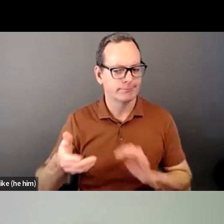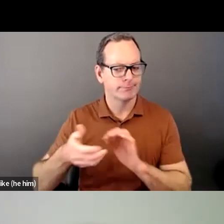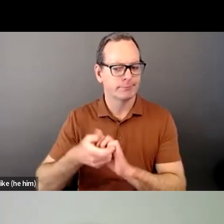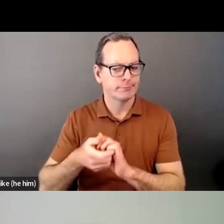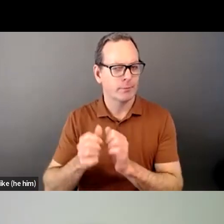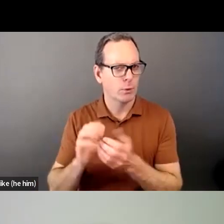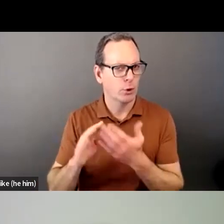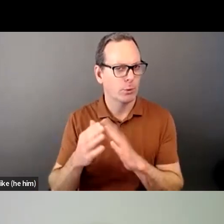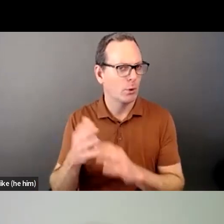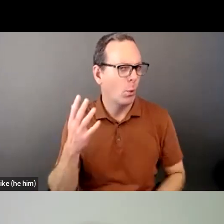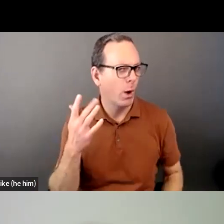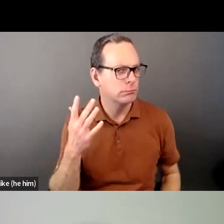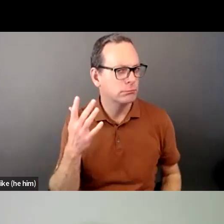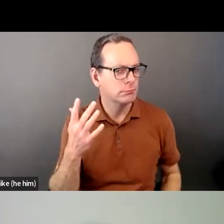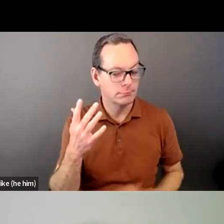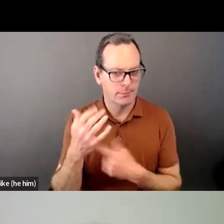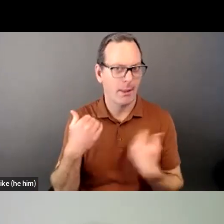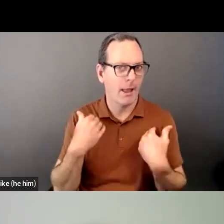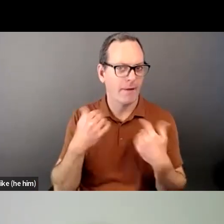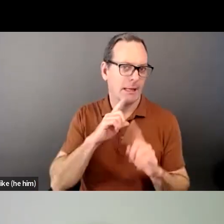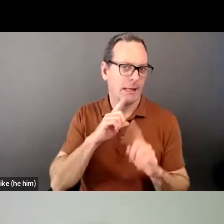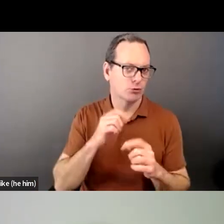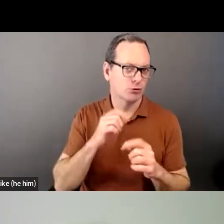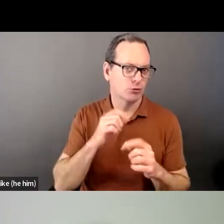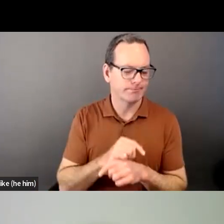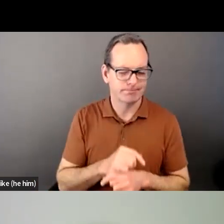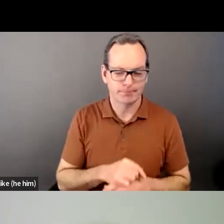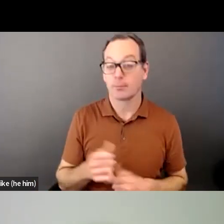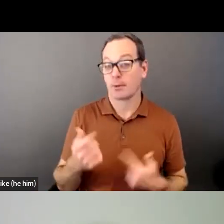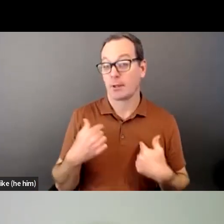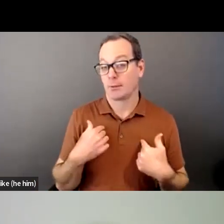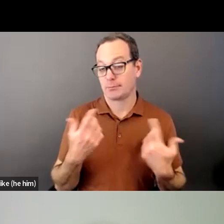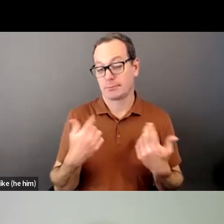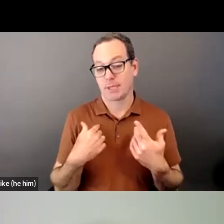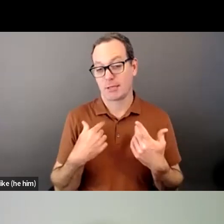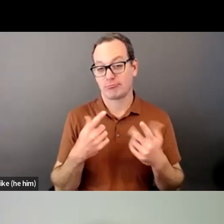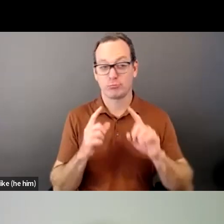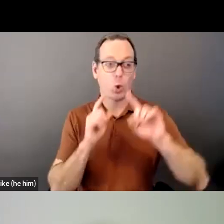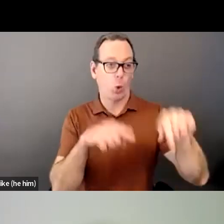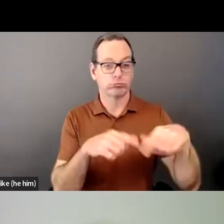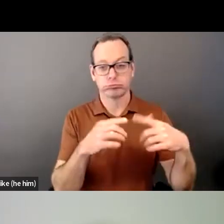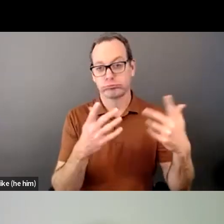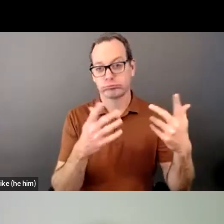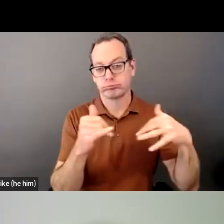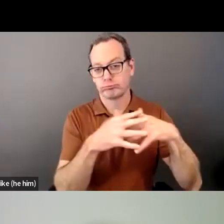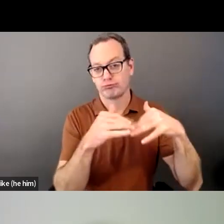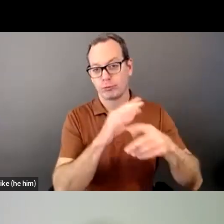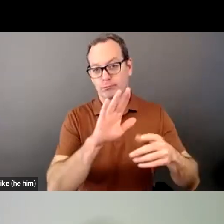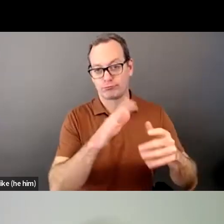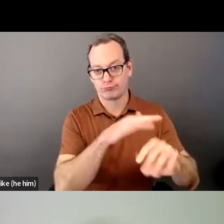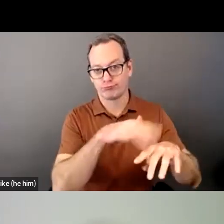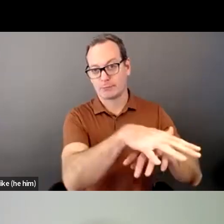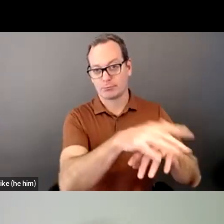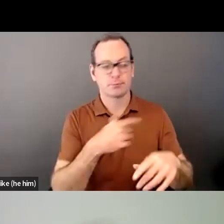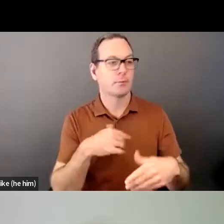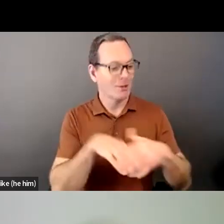into communities, like the first question out of the mouths of most people are like, why are you here? What do you want? That kind of